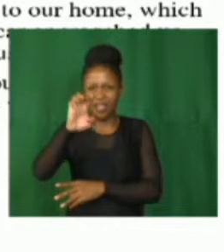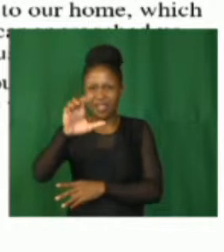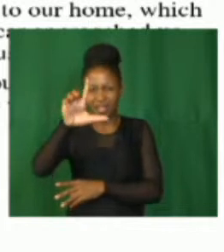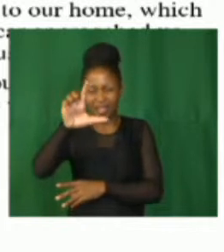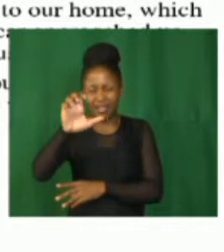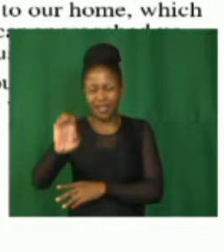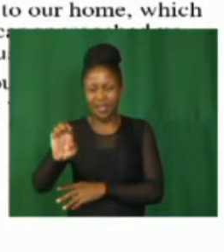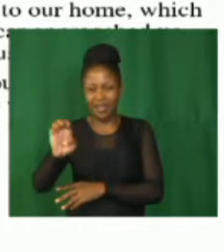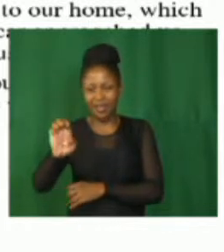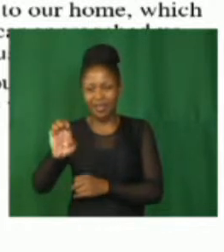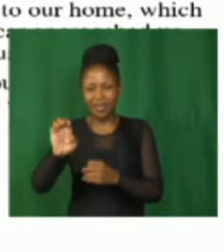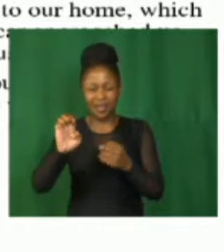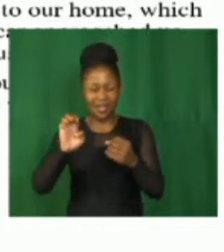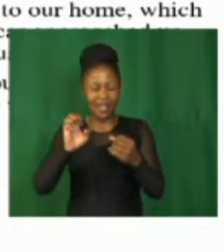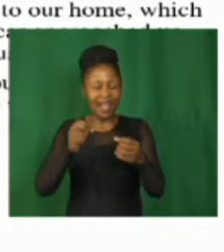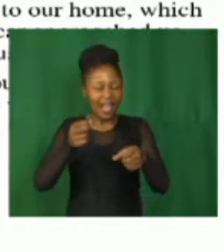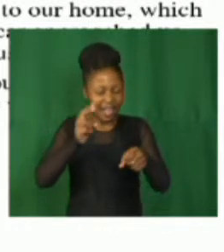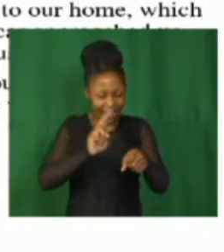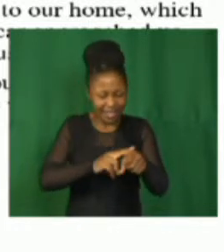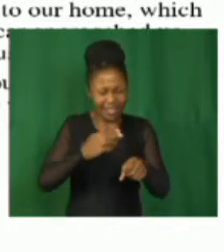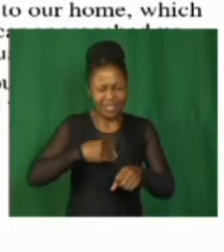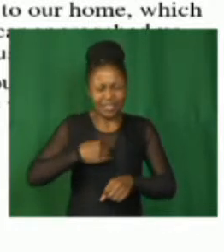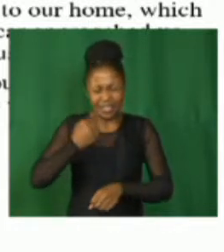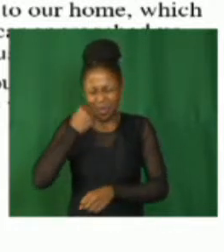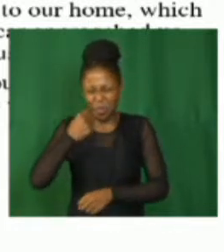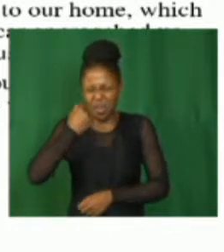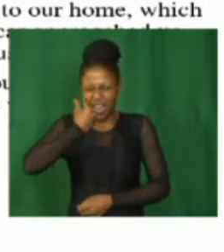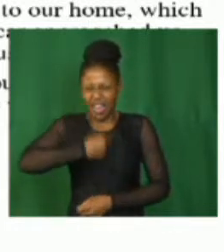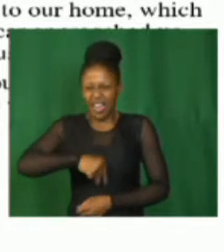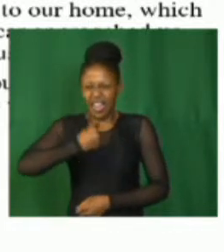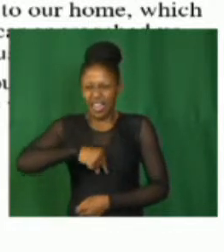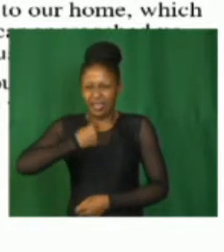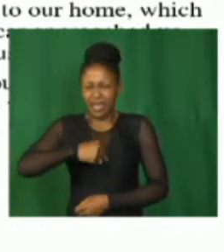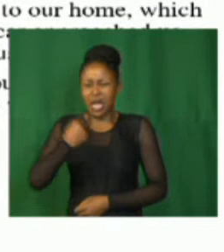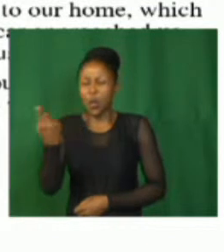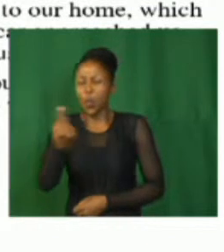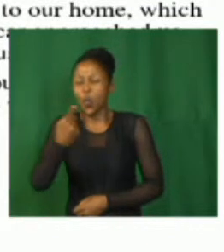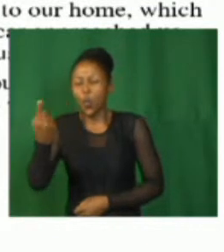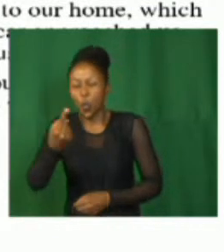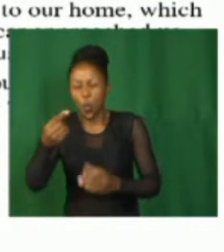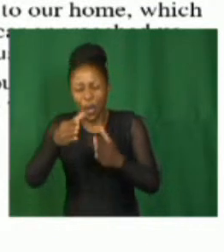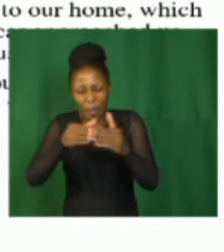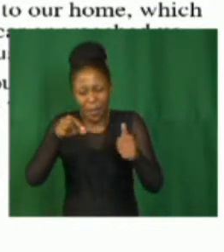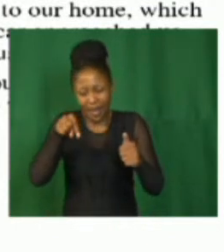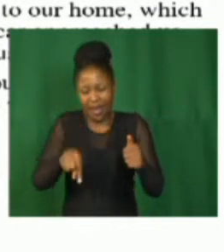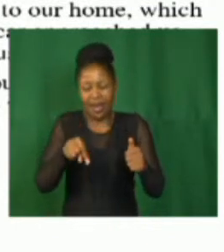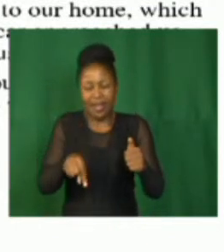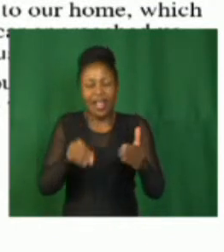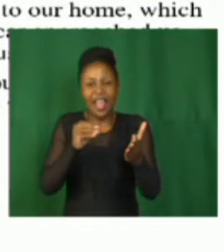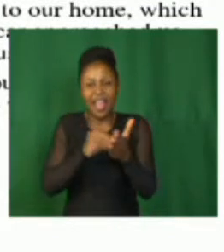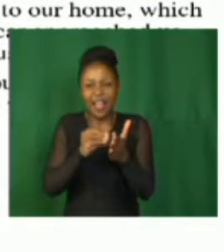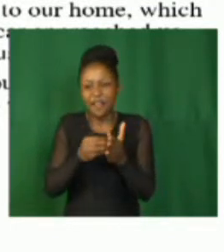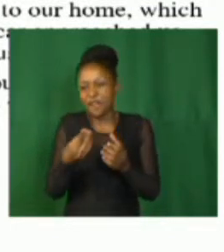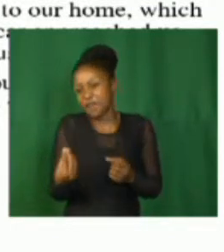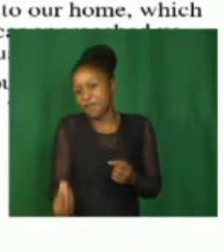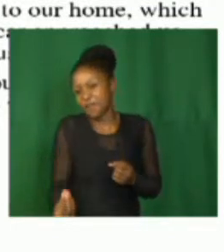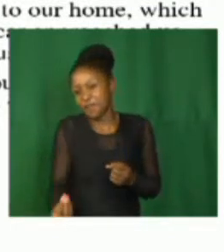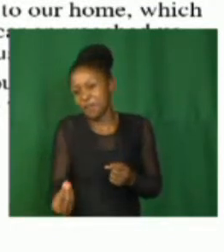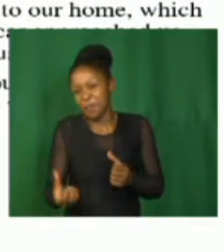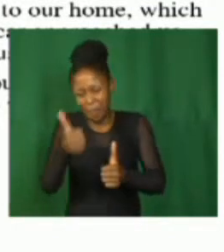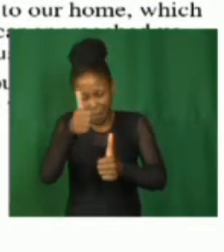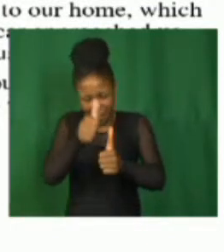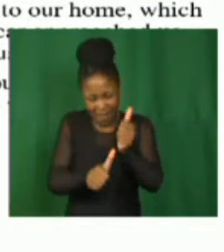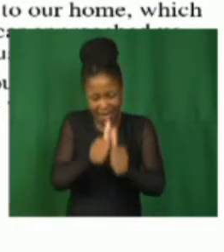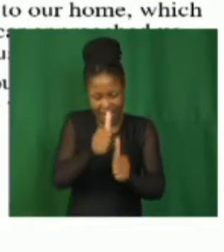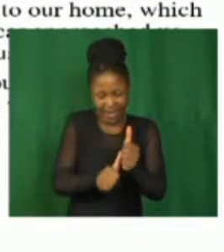the characters is the younger brother and his elder brother, that is the I, and also there